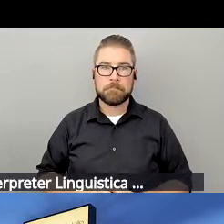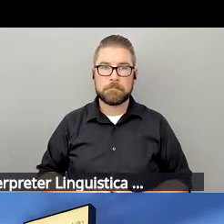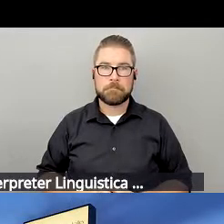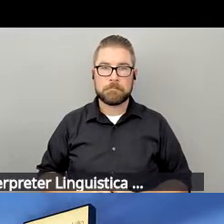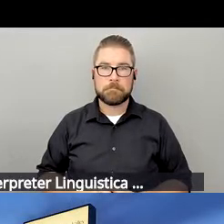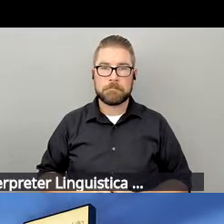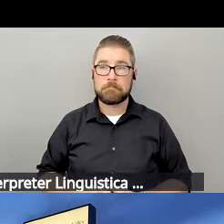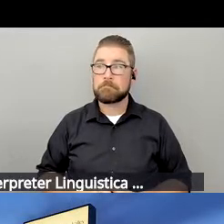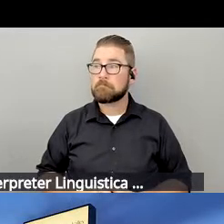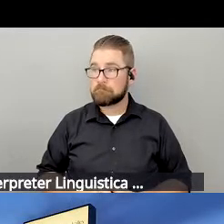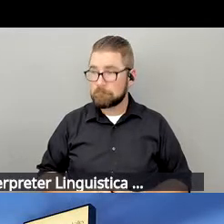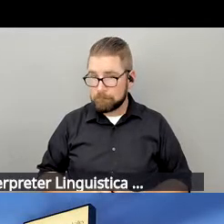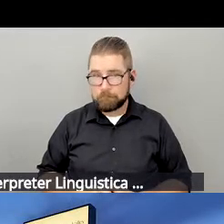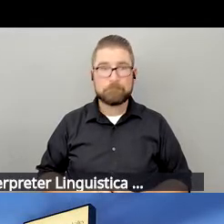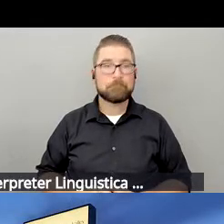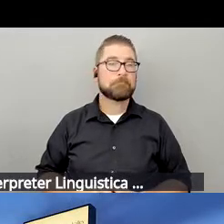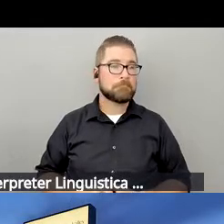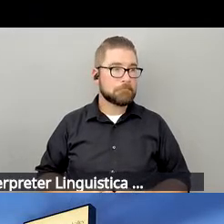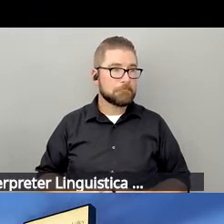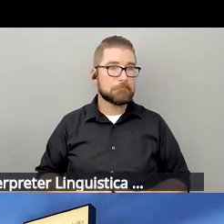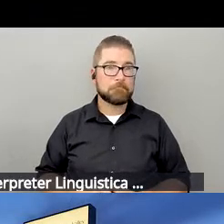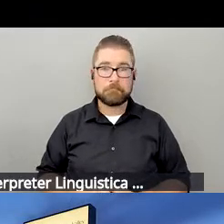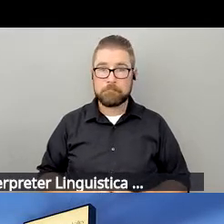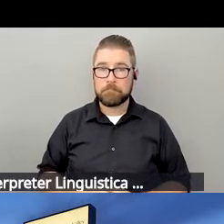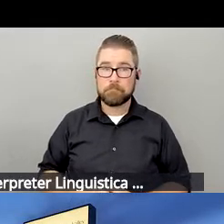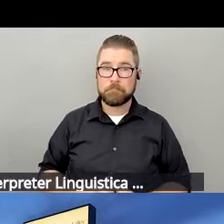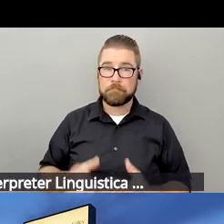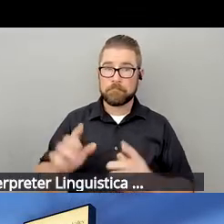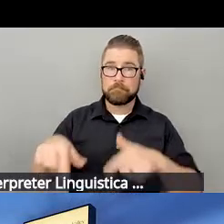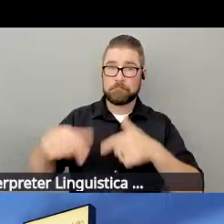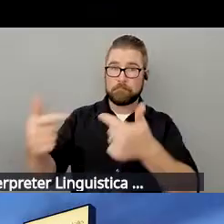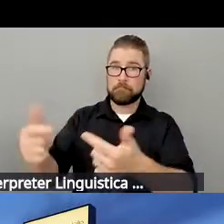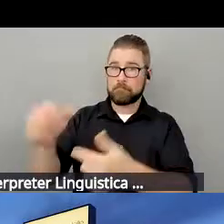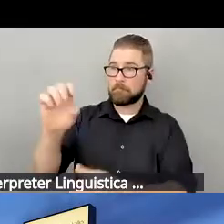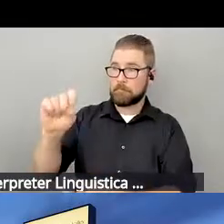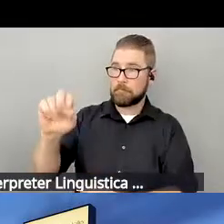Okay. Sarah, we'll pass it back to you.